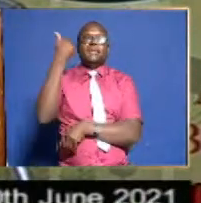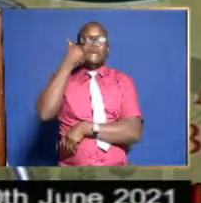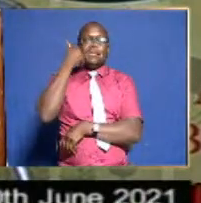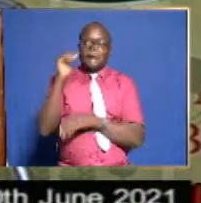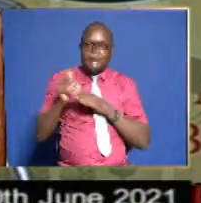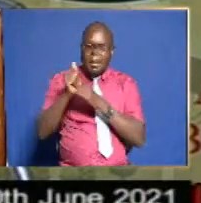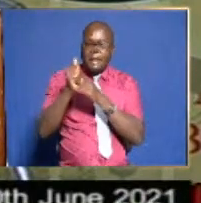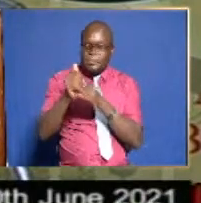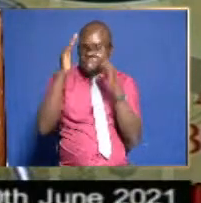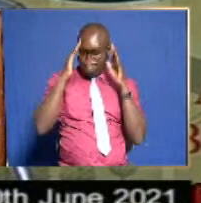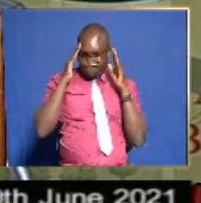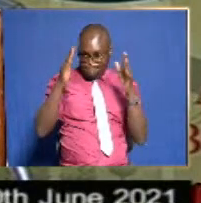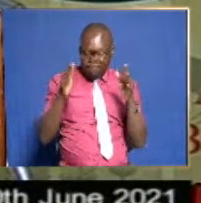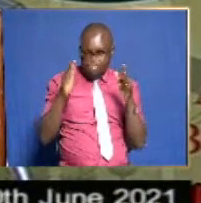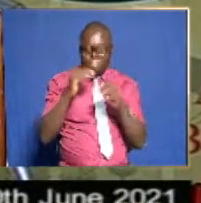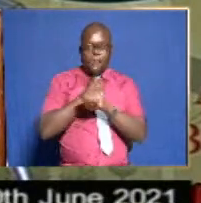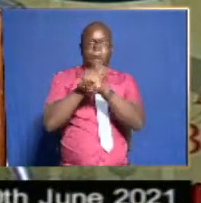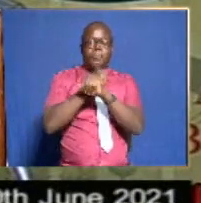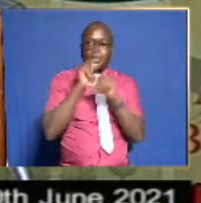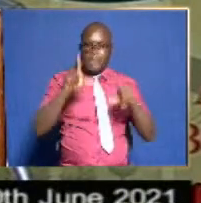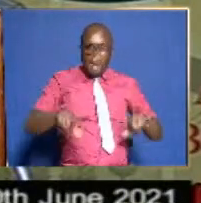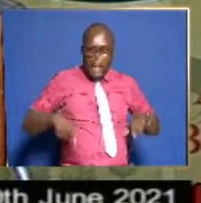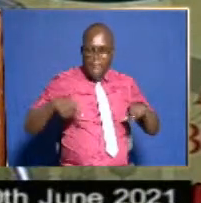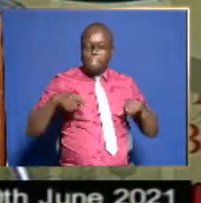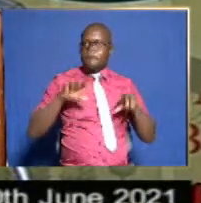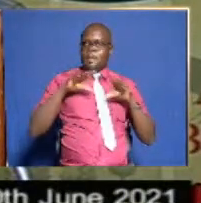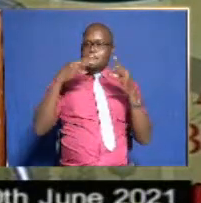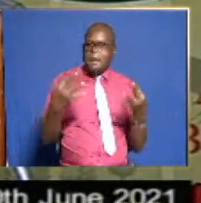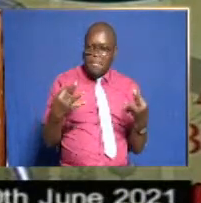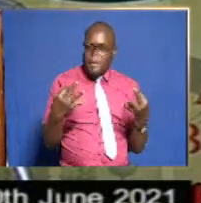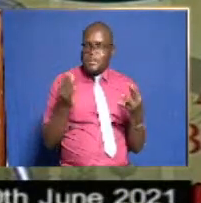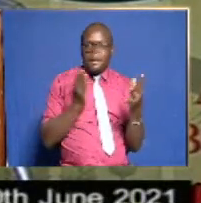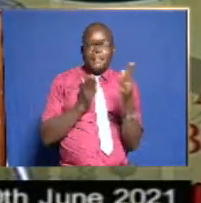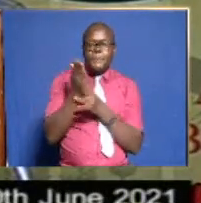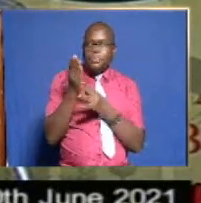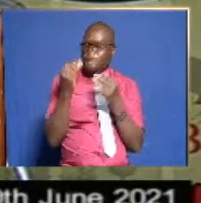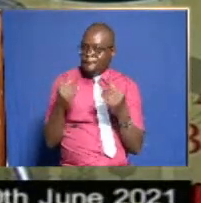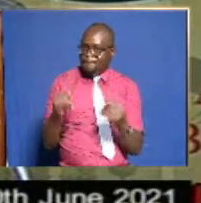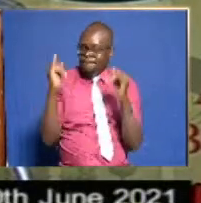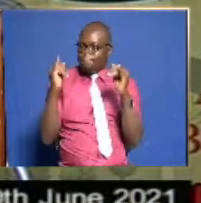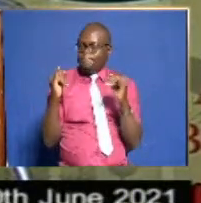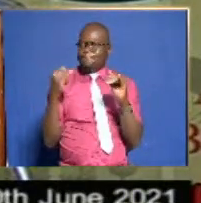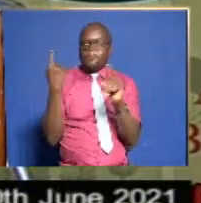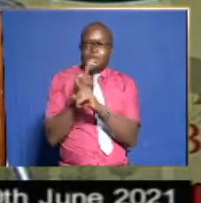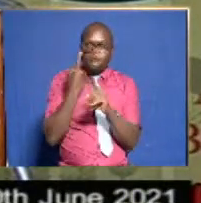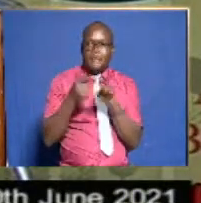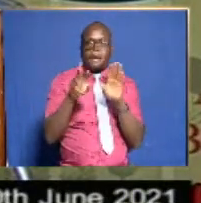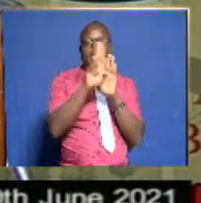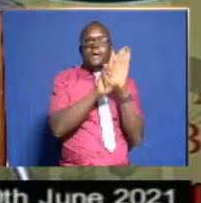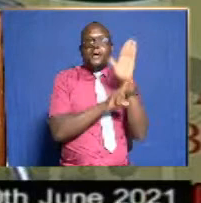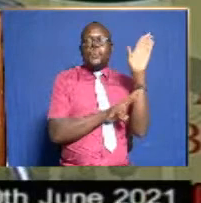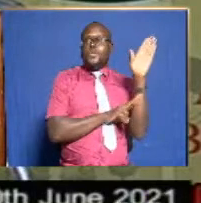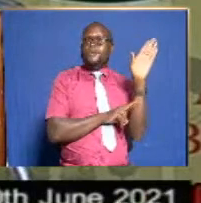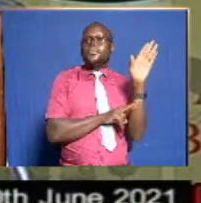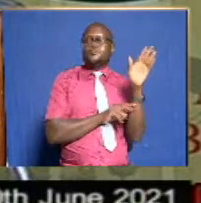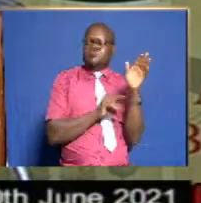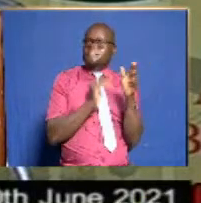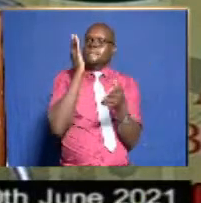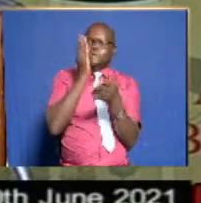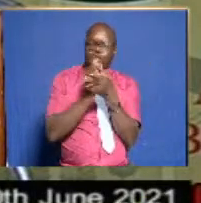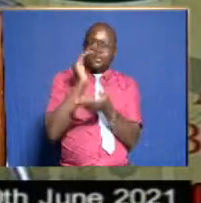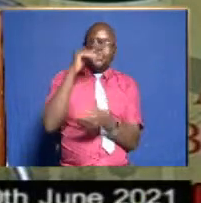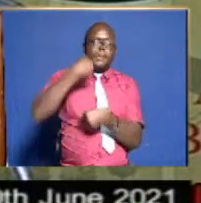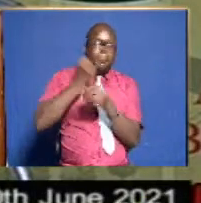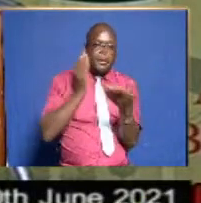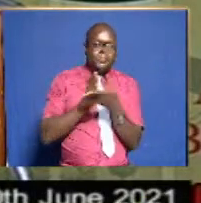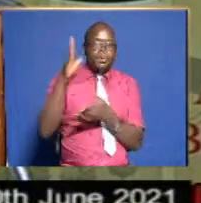and commitment to protection of lives and livelihoods through implementation of a host of measures have not only reduced the fatalities caused